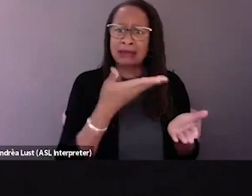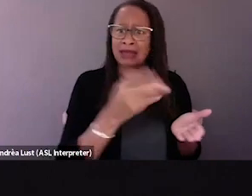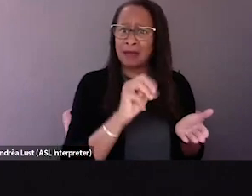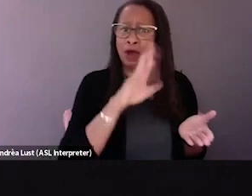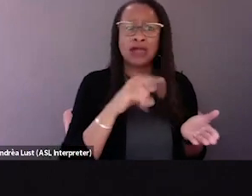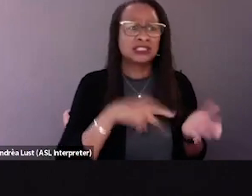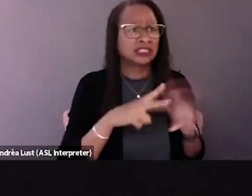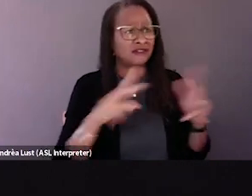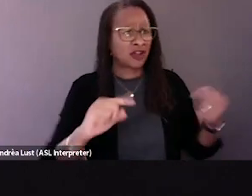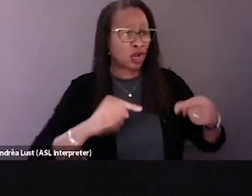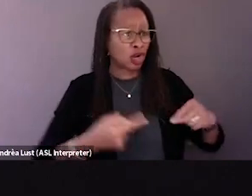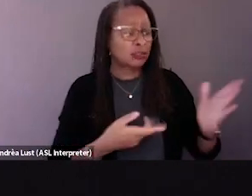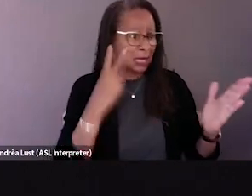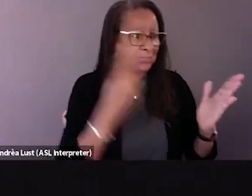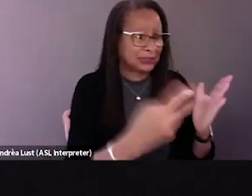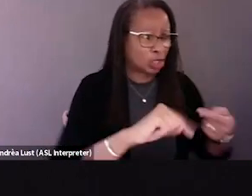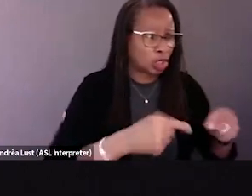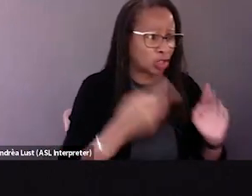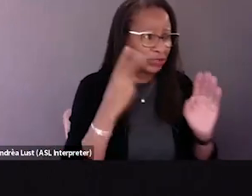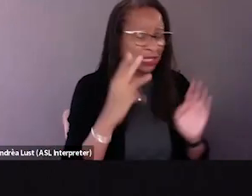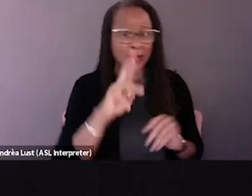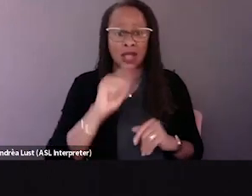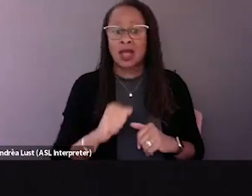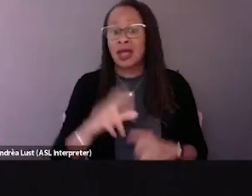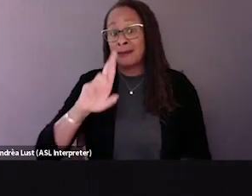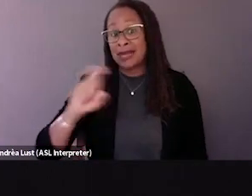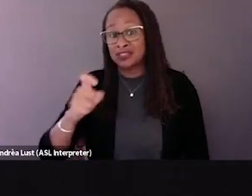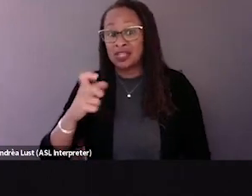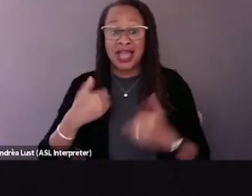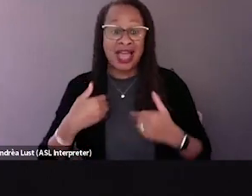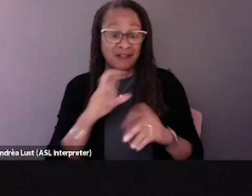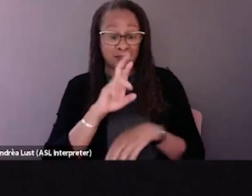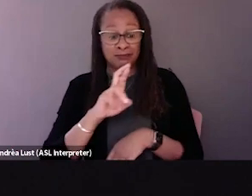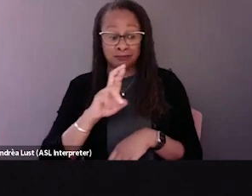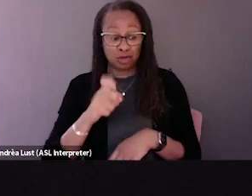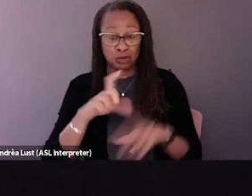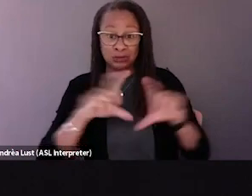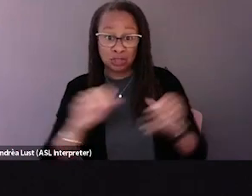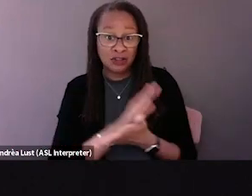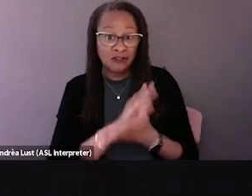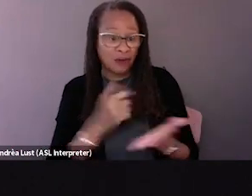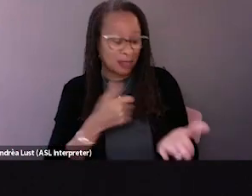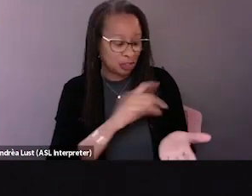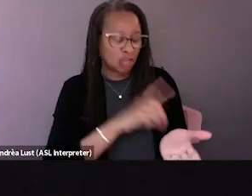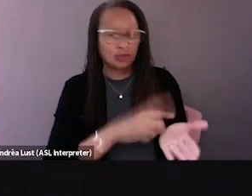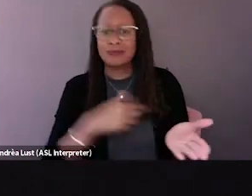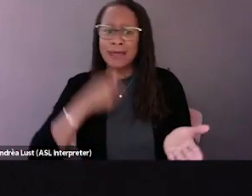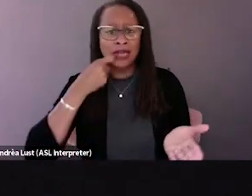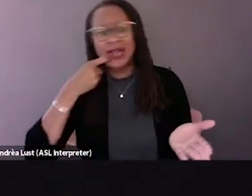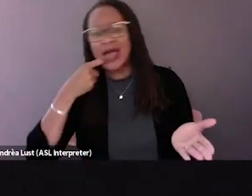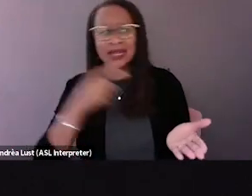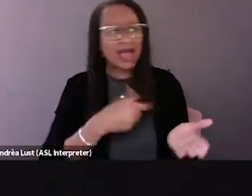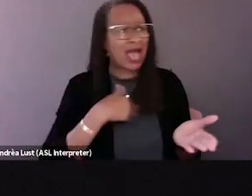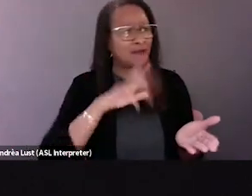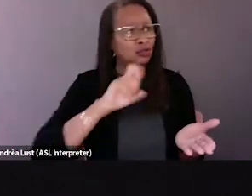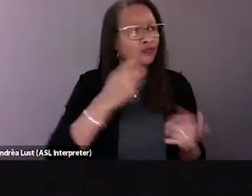guy was, he told me he was hurt. The patients had a prescription from the doctor that says, I'm not a drug addict. I have a prescription from a